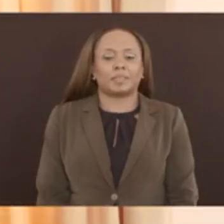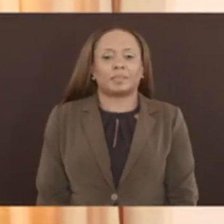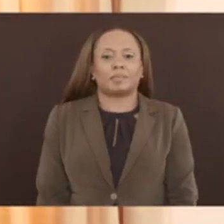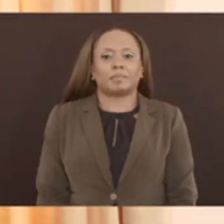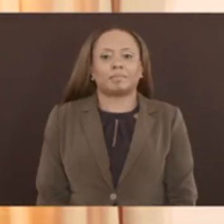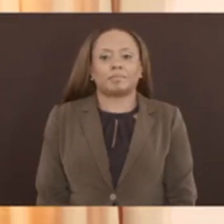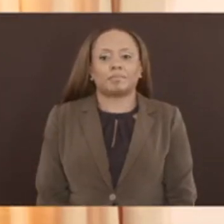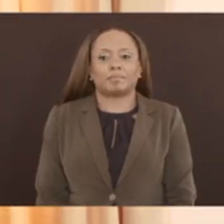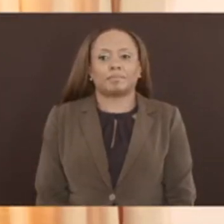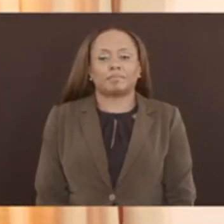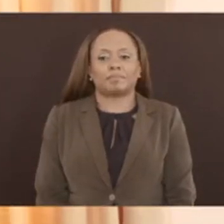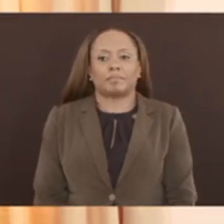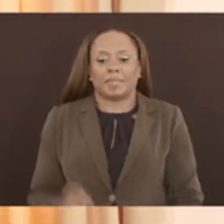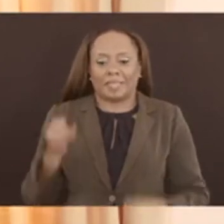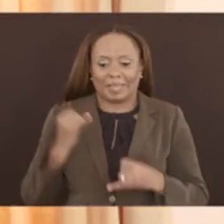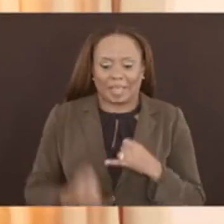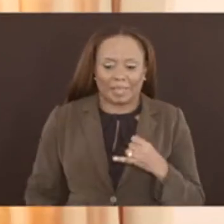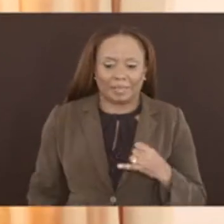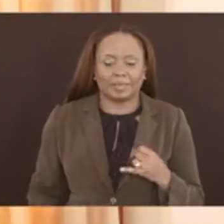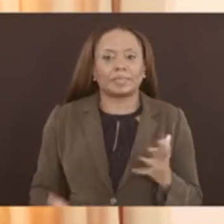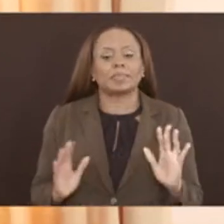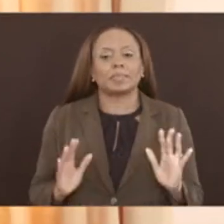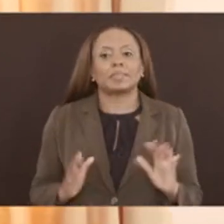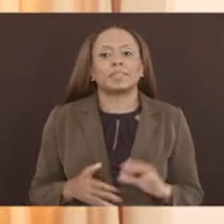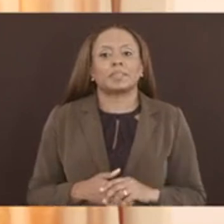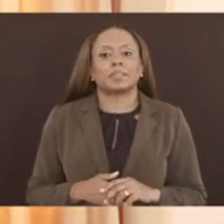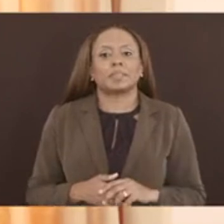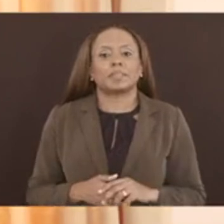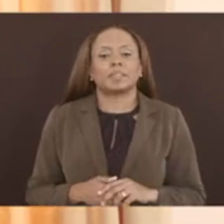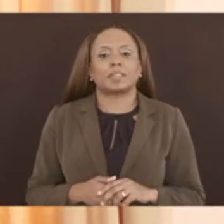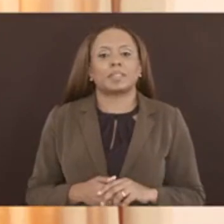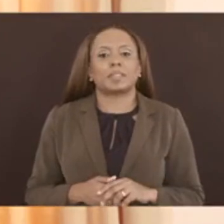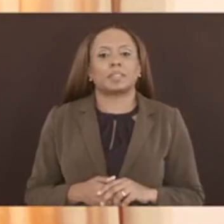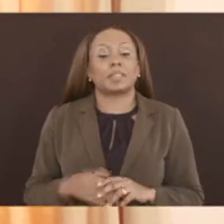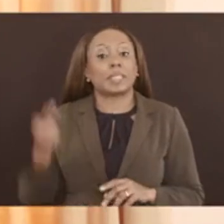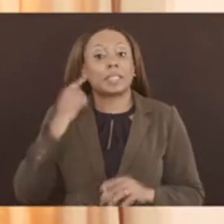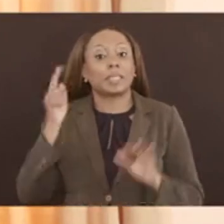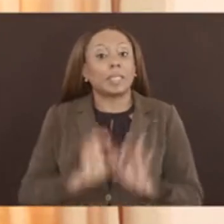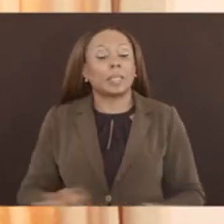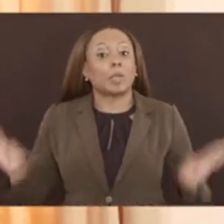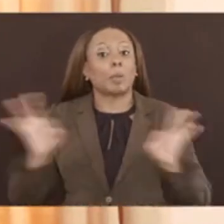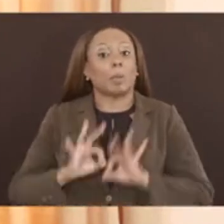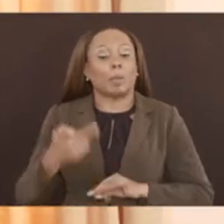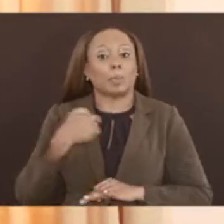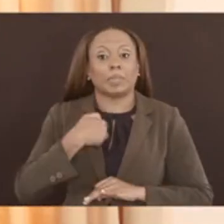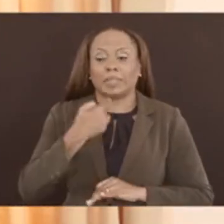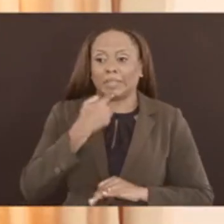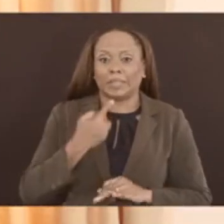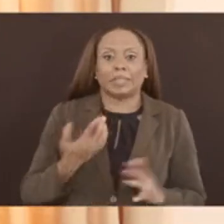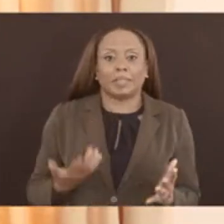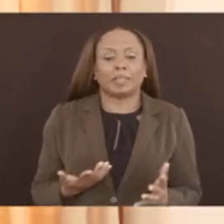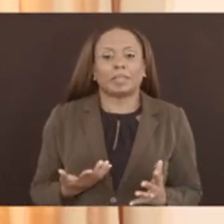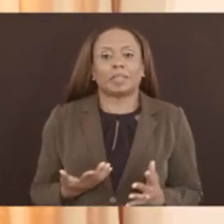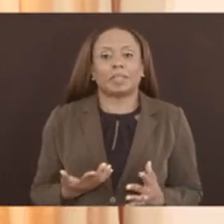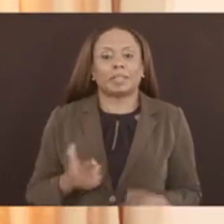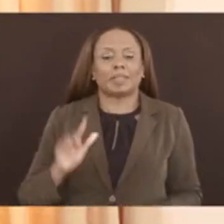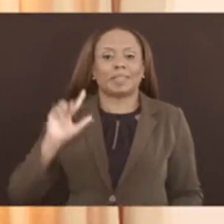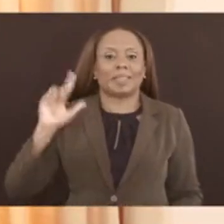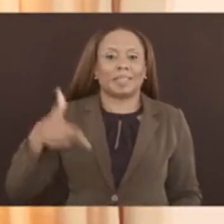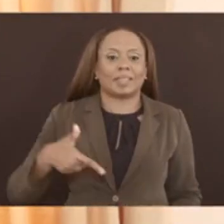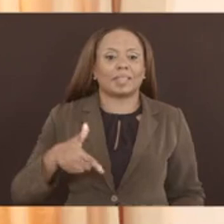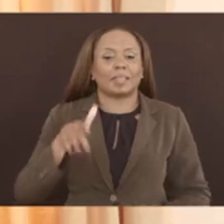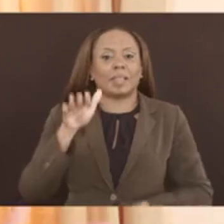Lastly, Barbadians, while I'm here, I think it is important for me as well to mention that later on this